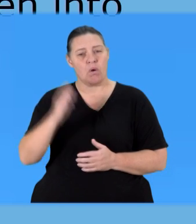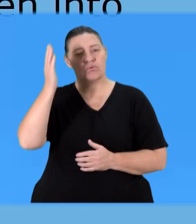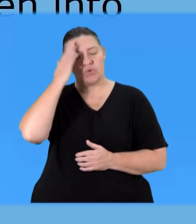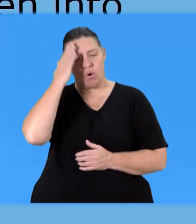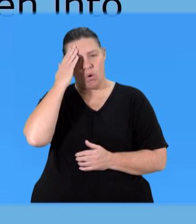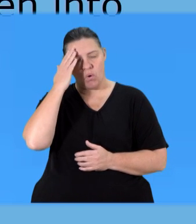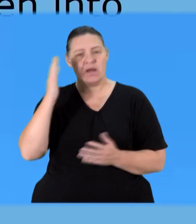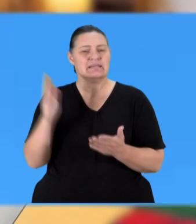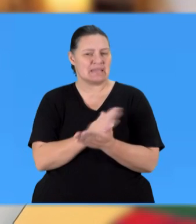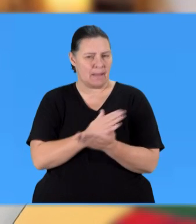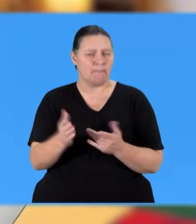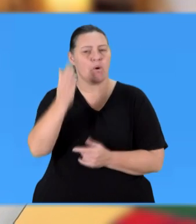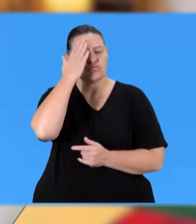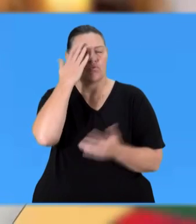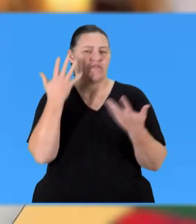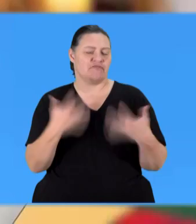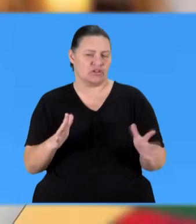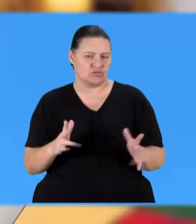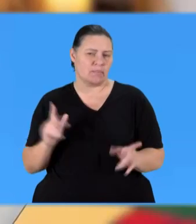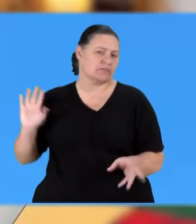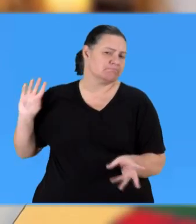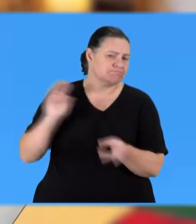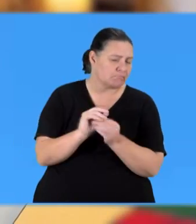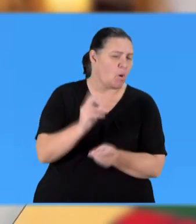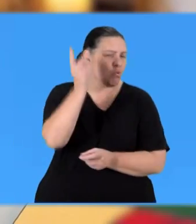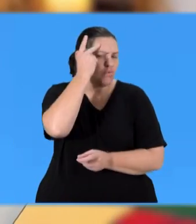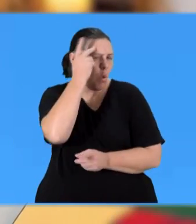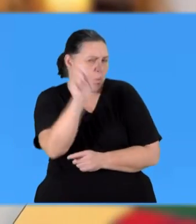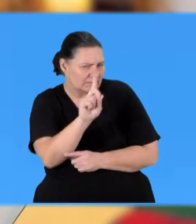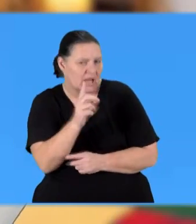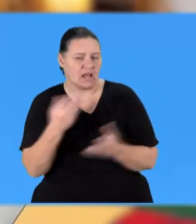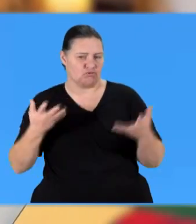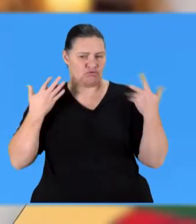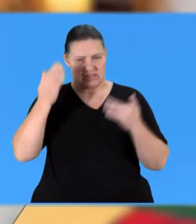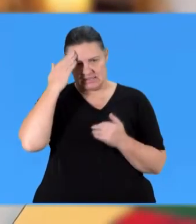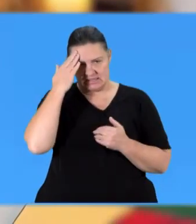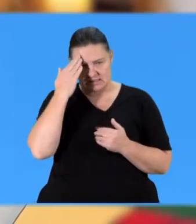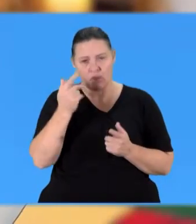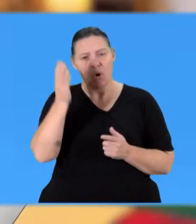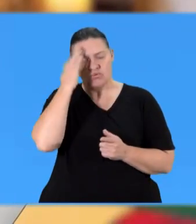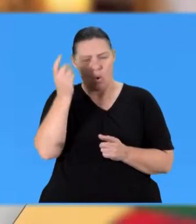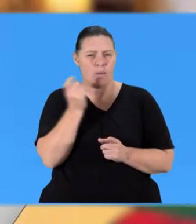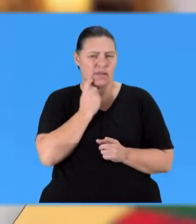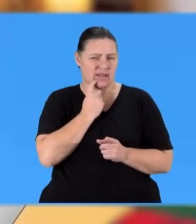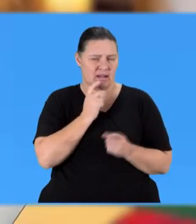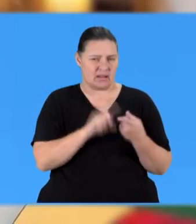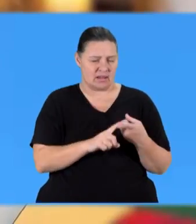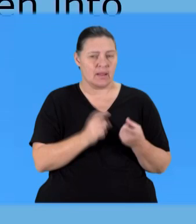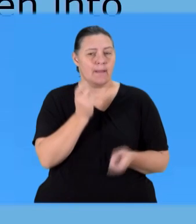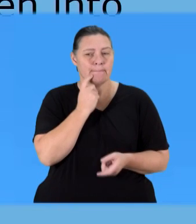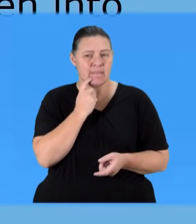I know that there are certain things that we know. So we need to quickly recap what we know and refresh our minds. We know this about metals,